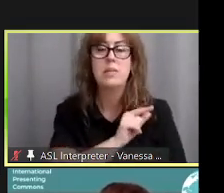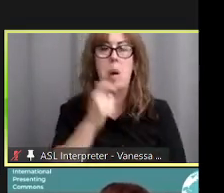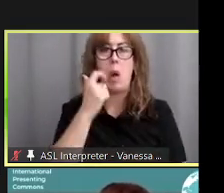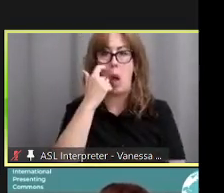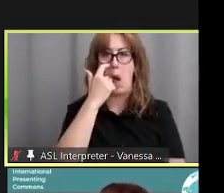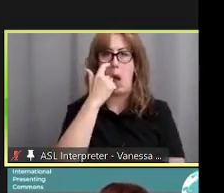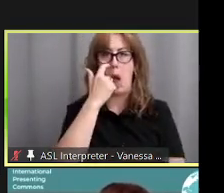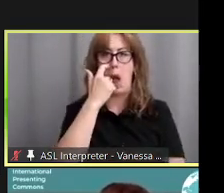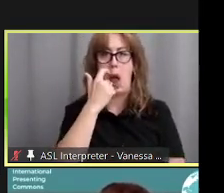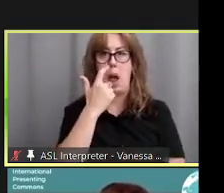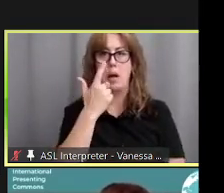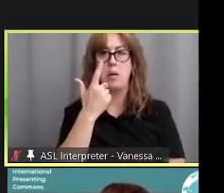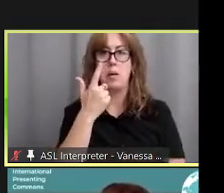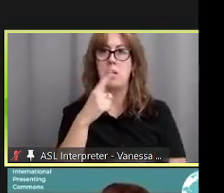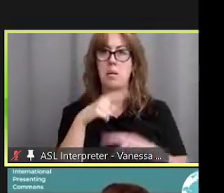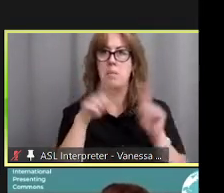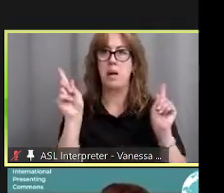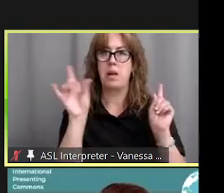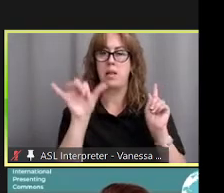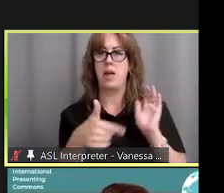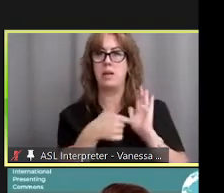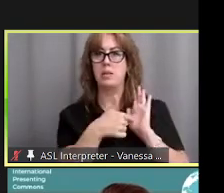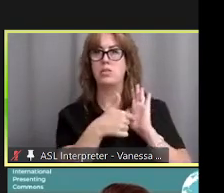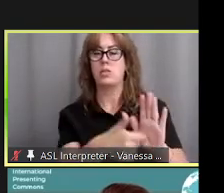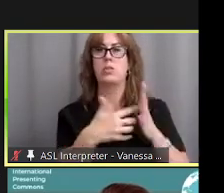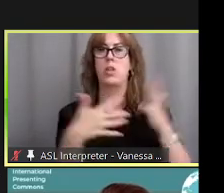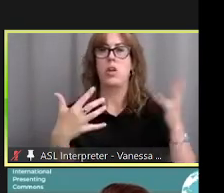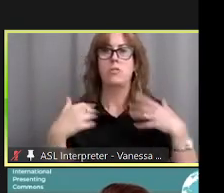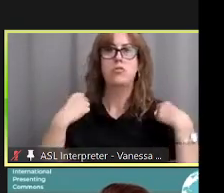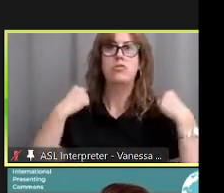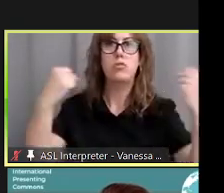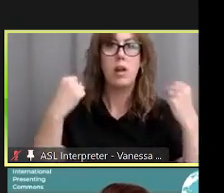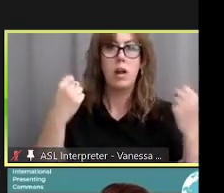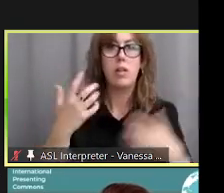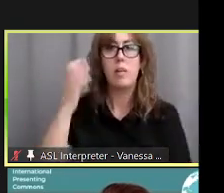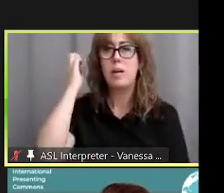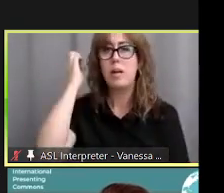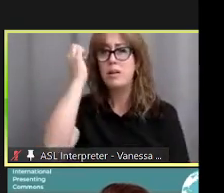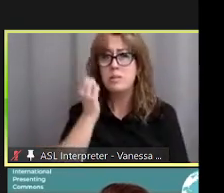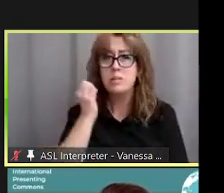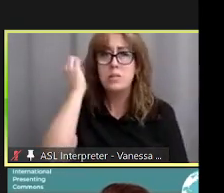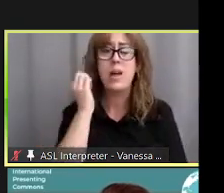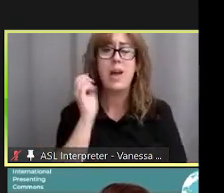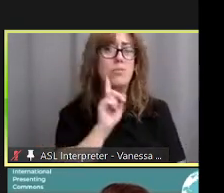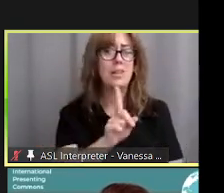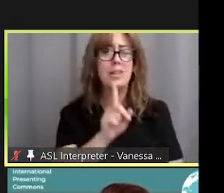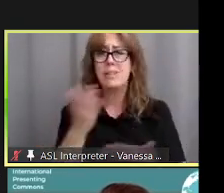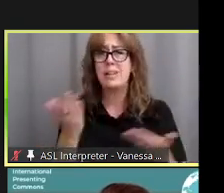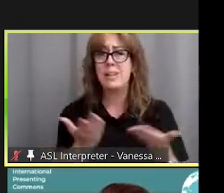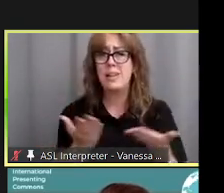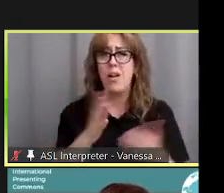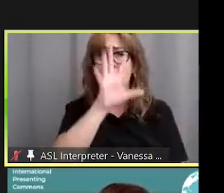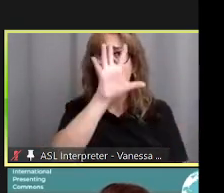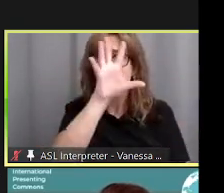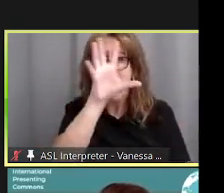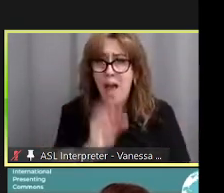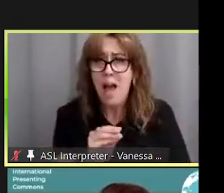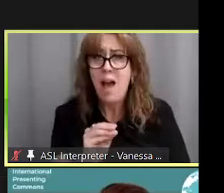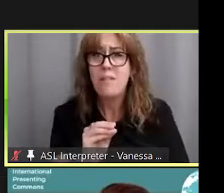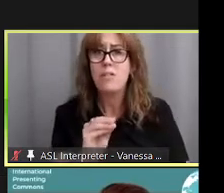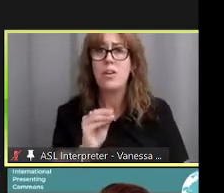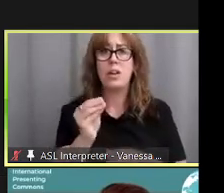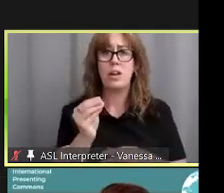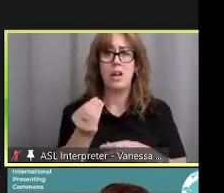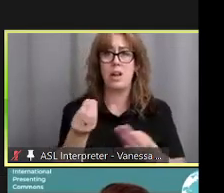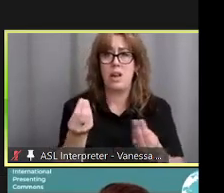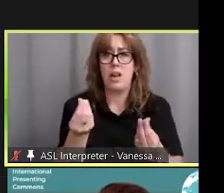Right. In Europe, and even on the African continent, because that's the sad part of